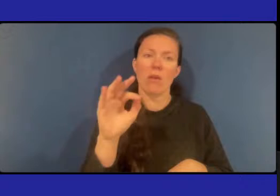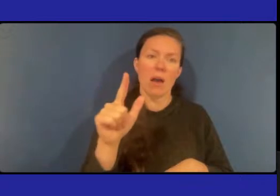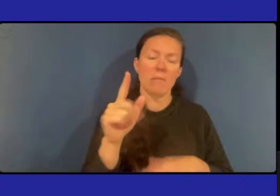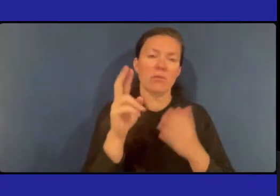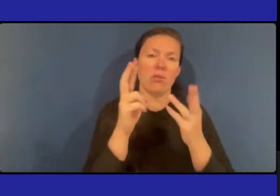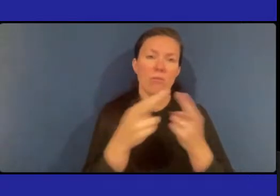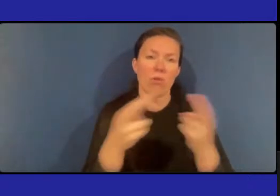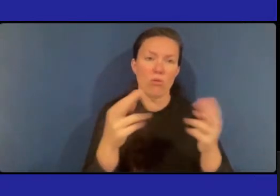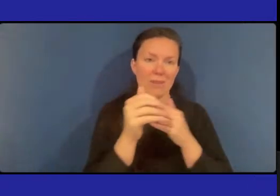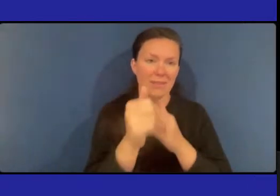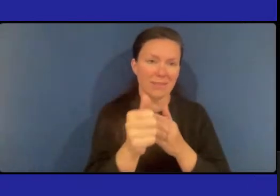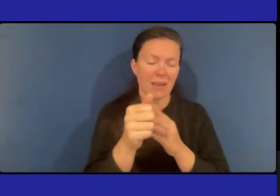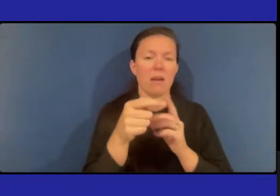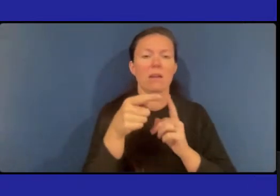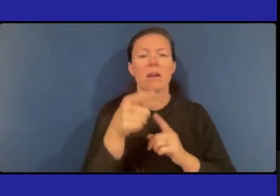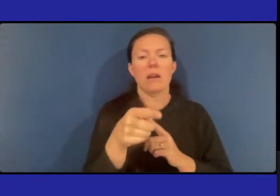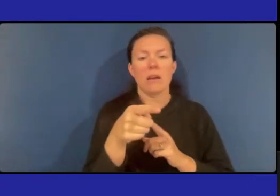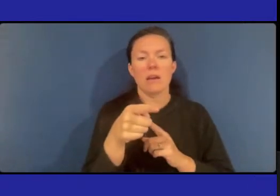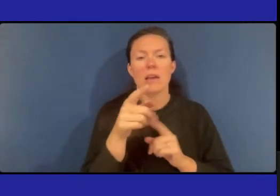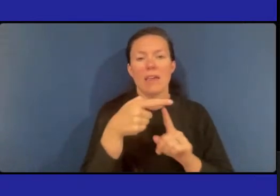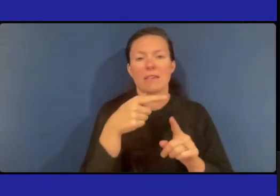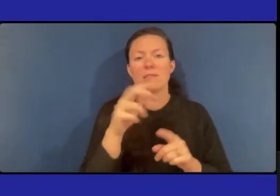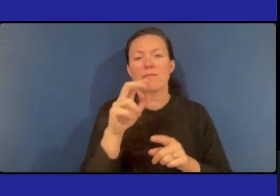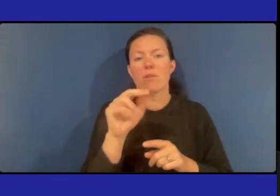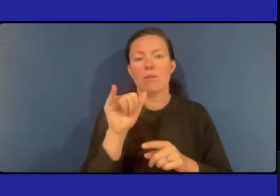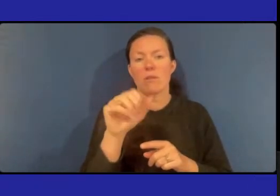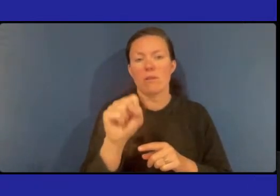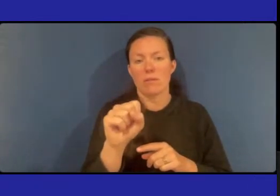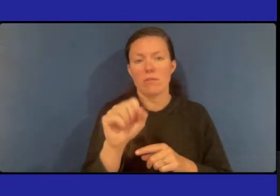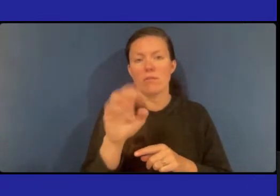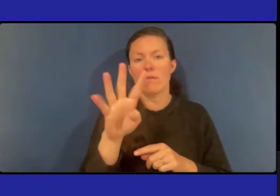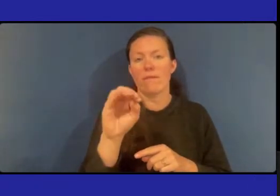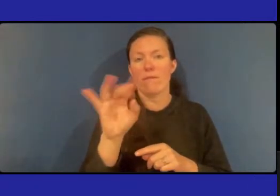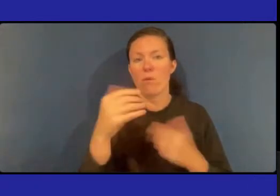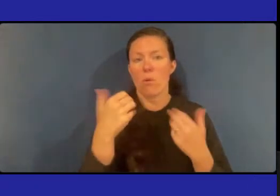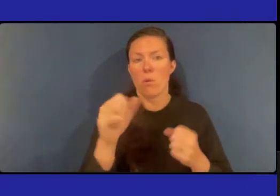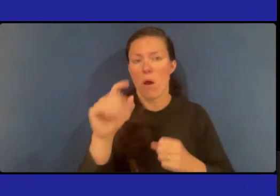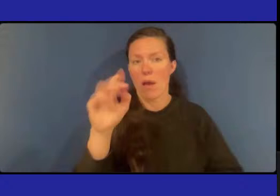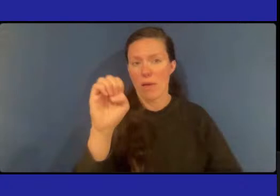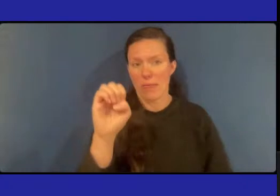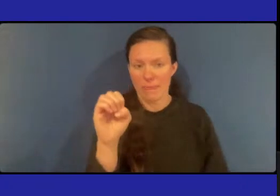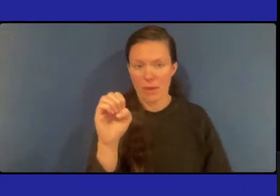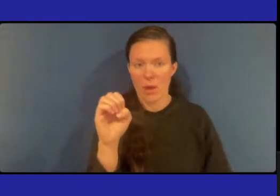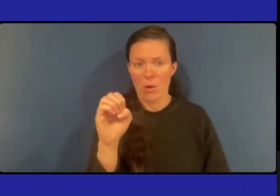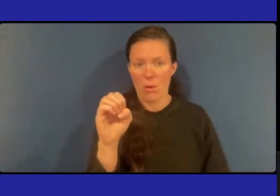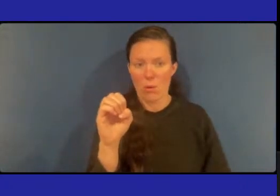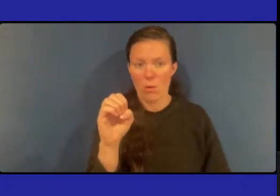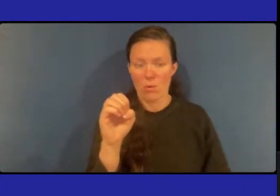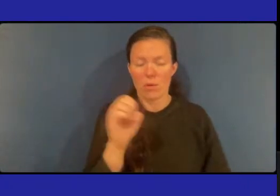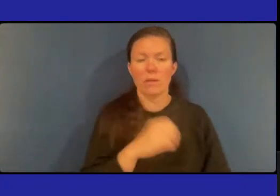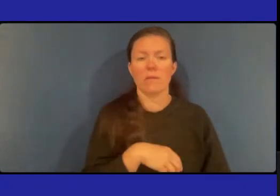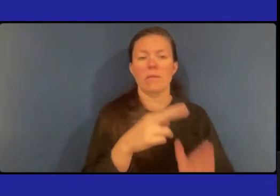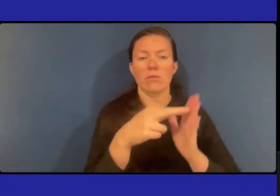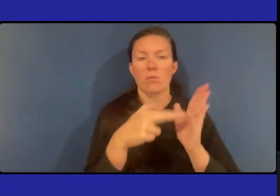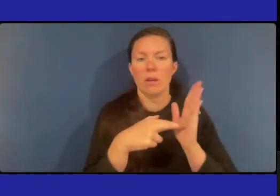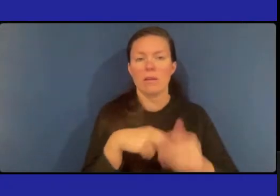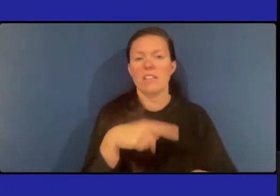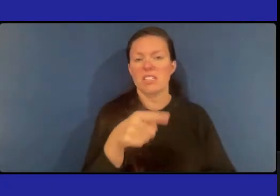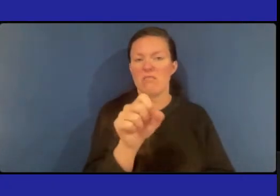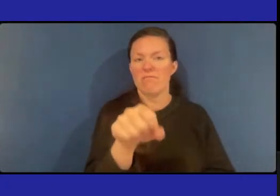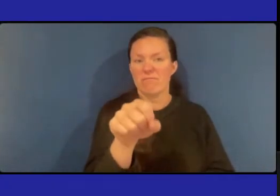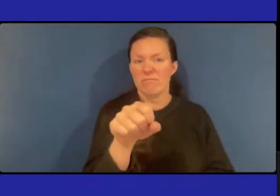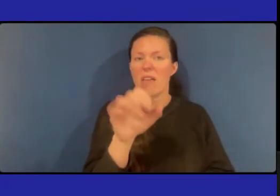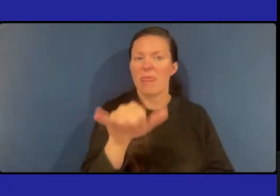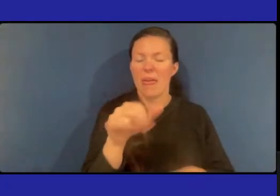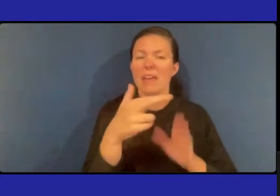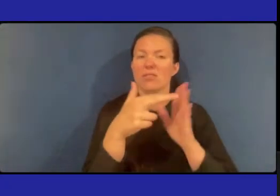by reference in the New York State 408 Health Code regulations. So it is, in fact, the regulatory book.